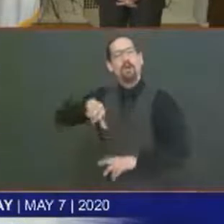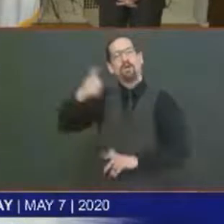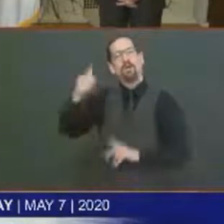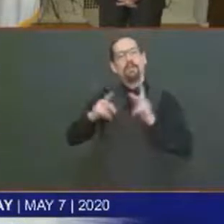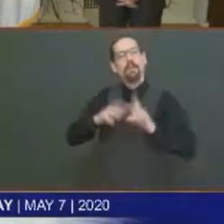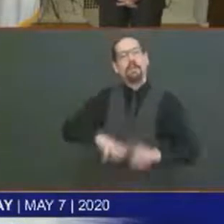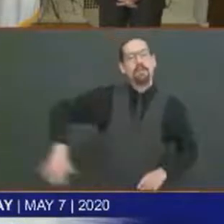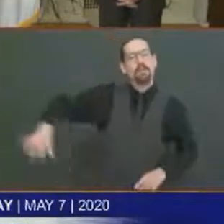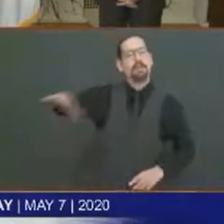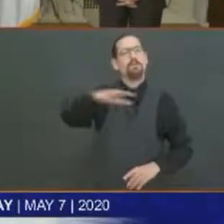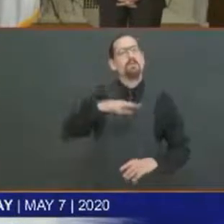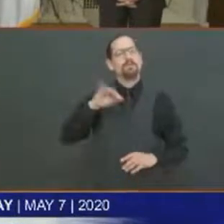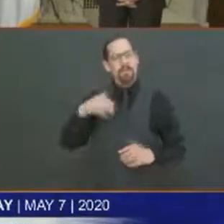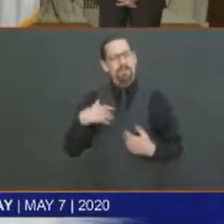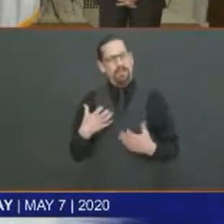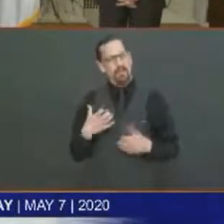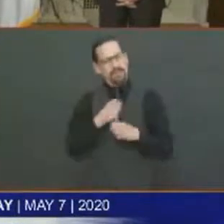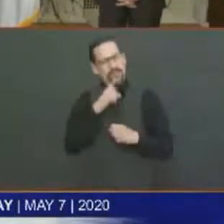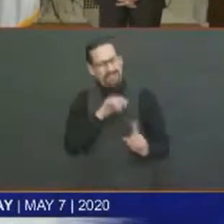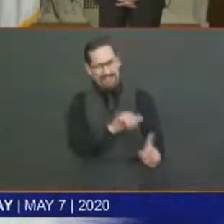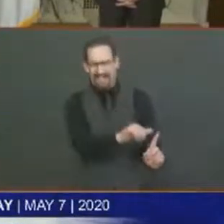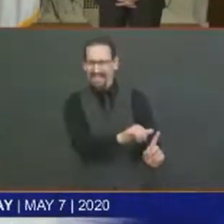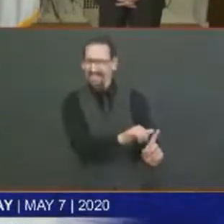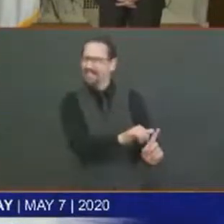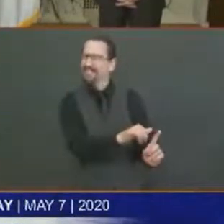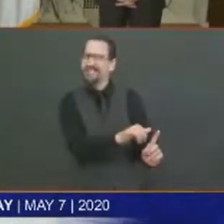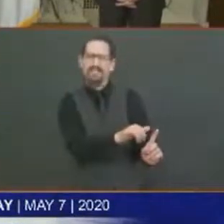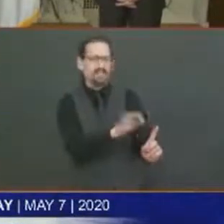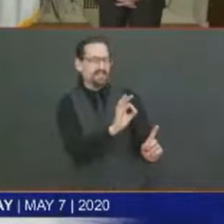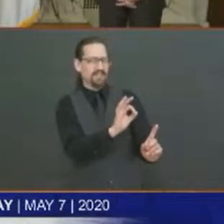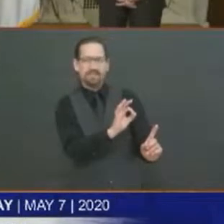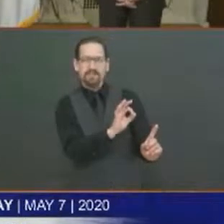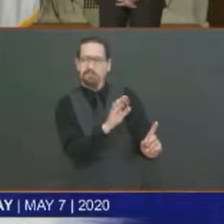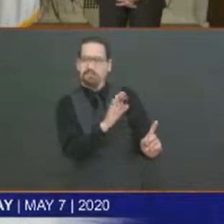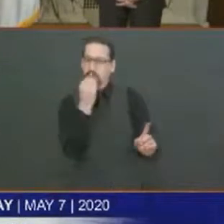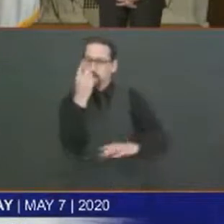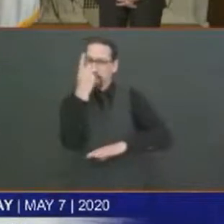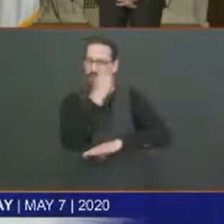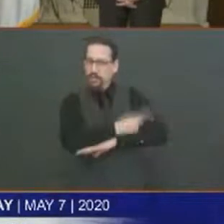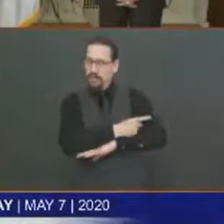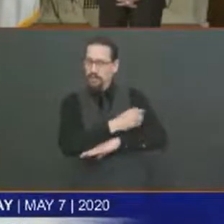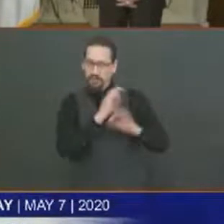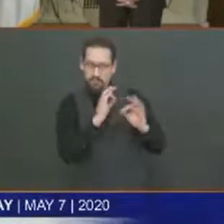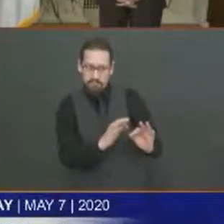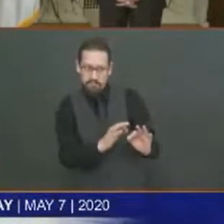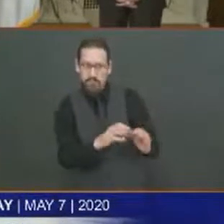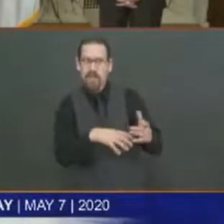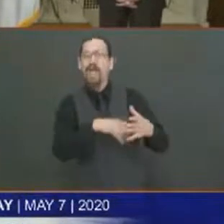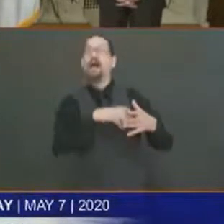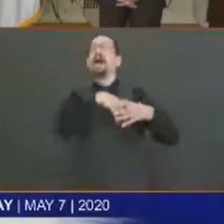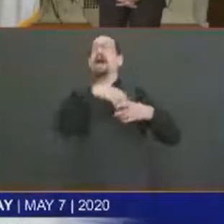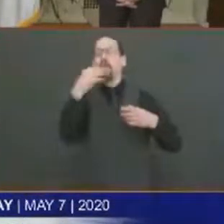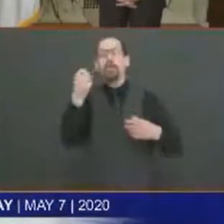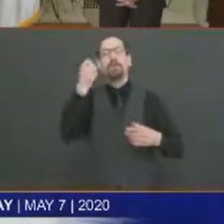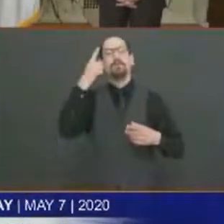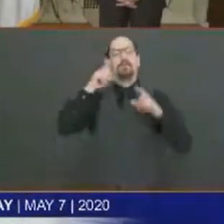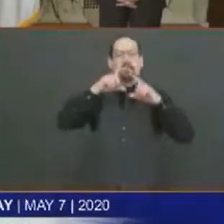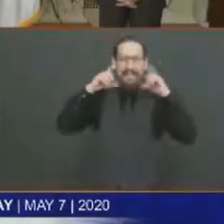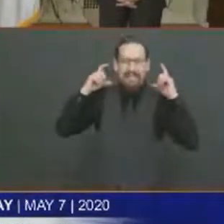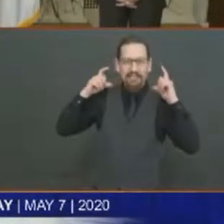doing the social distancing, wearing the masks, quarantining upon return from travel, and washing your